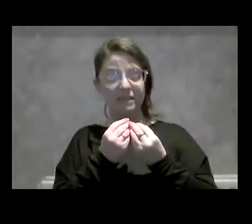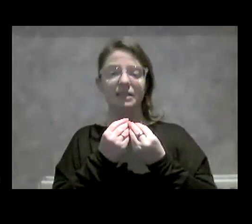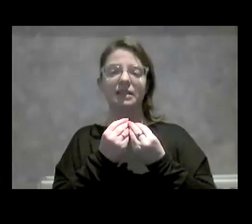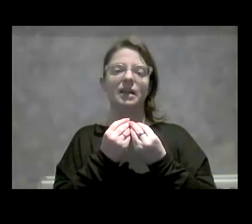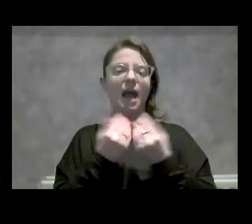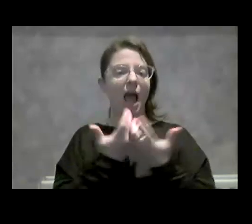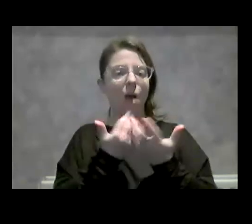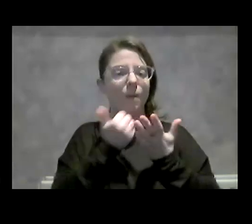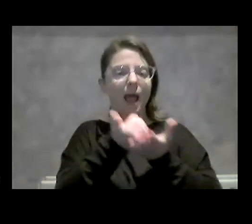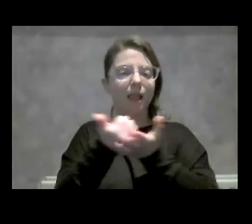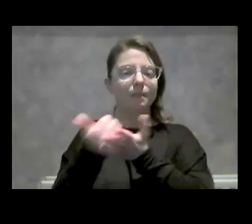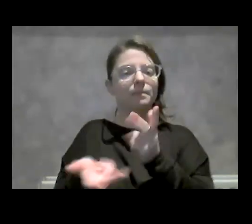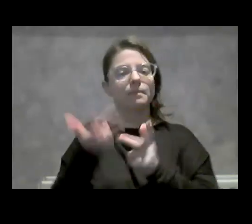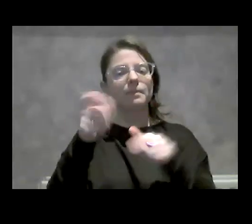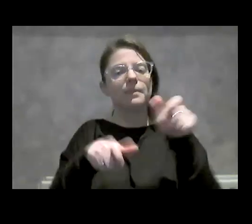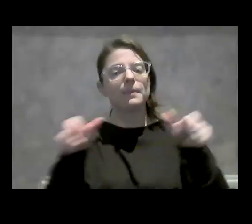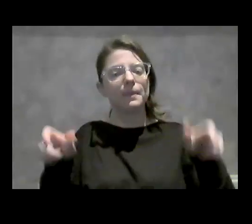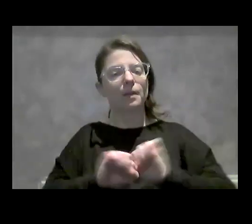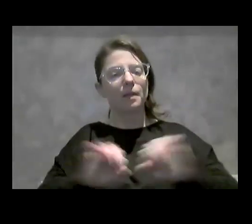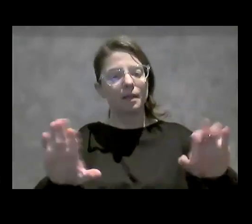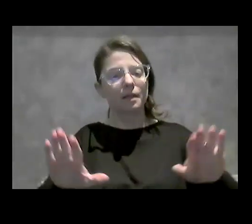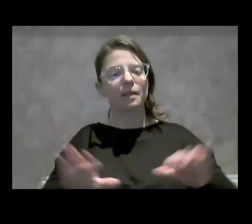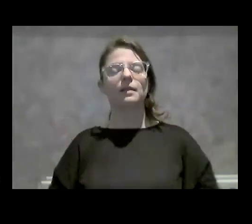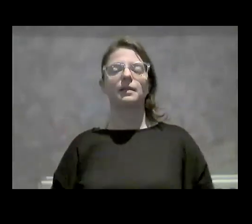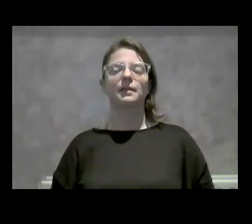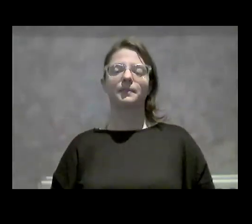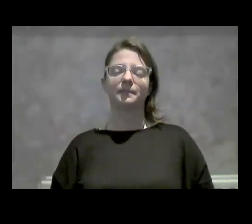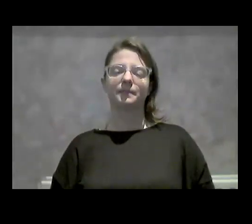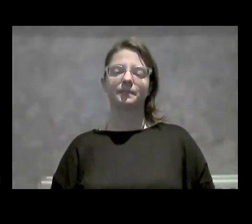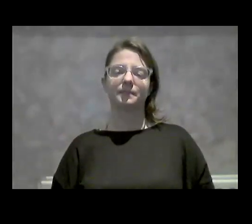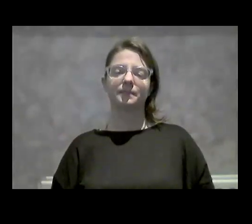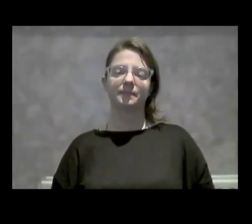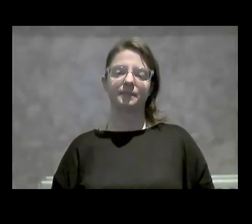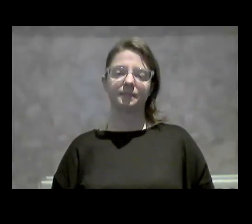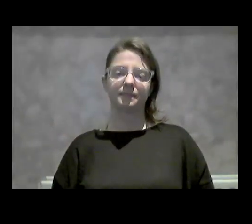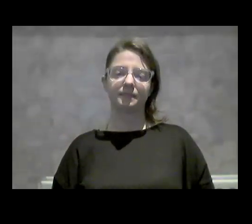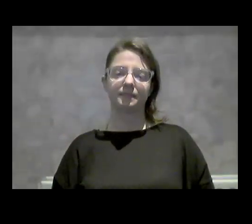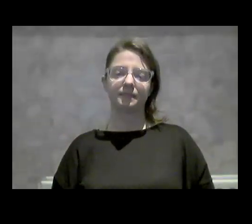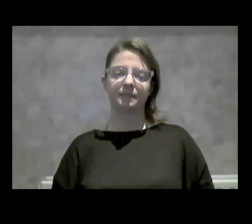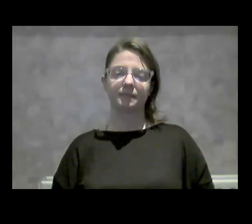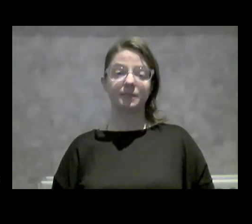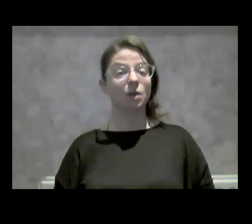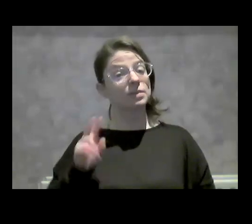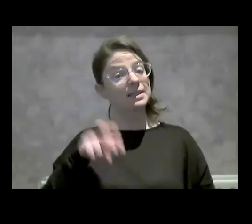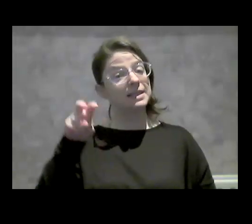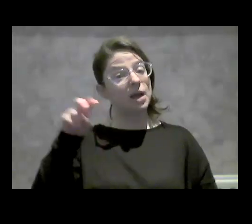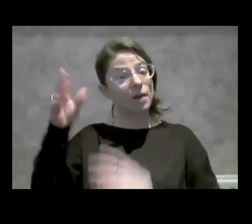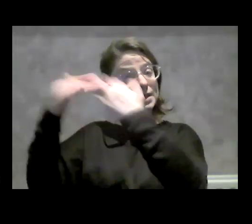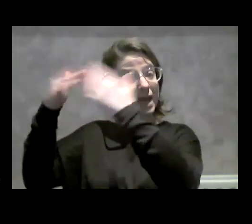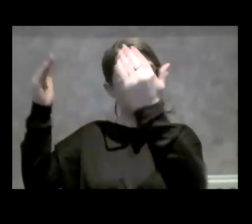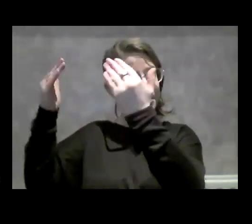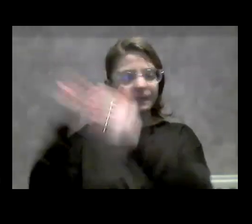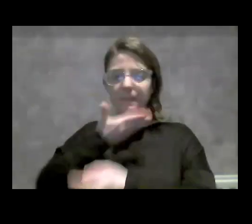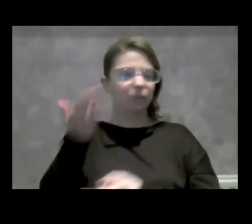things better for others. Yeah. So this is called The Stairway to Heaven Has No